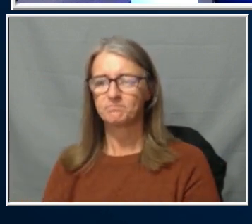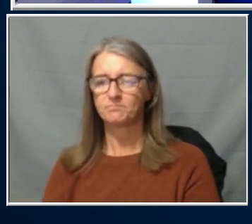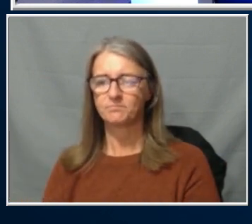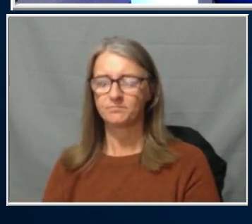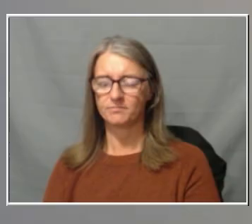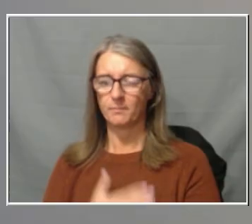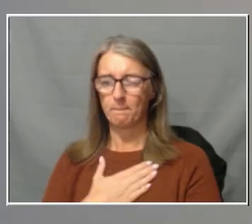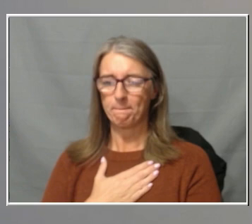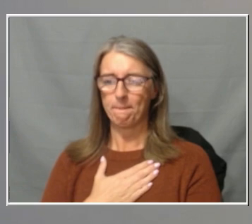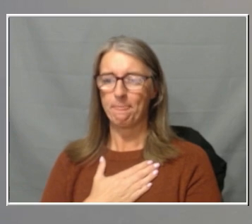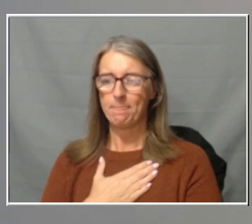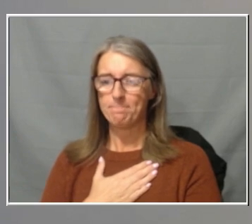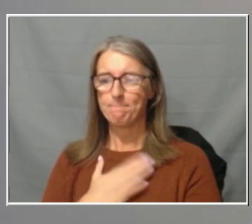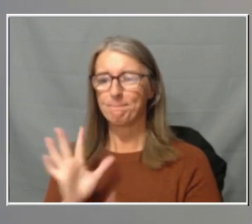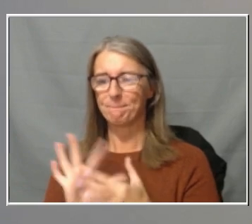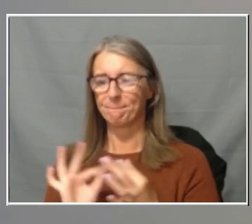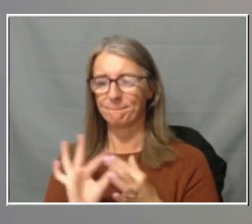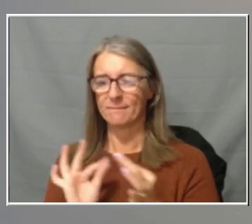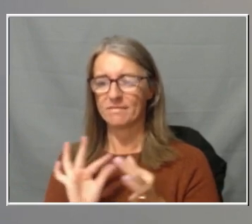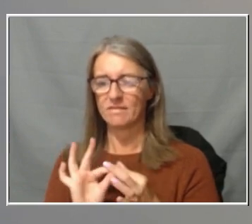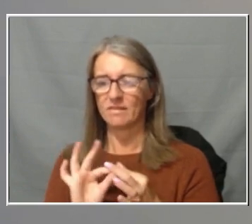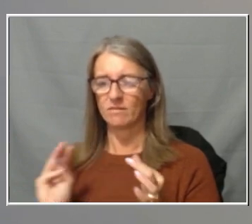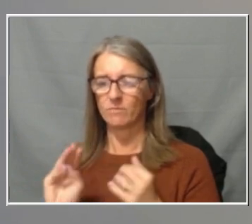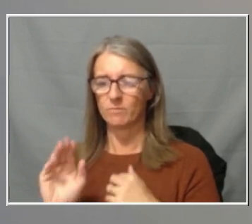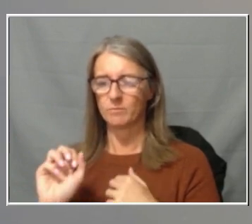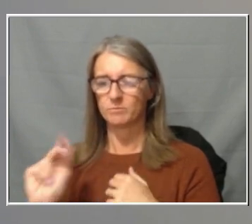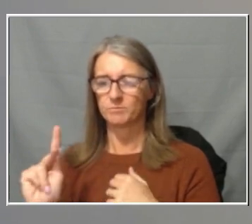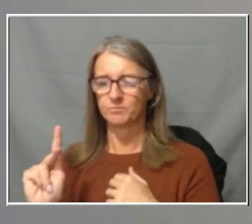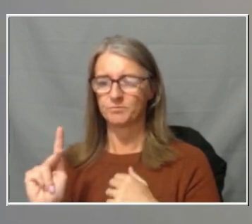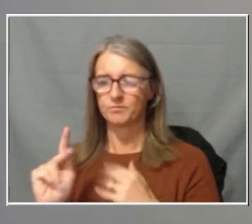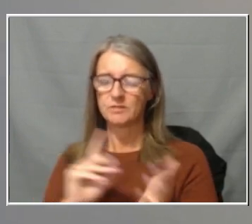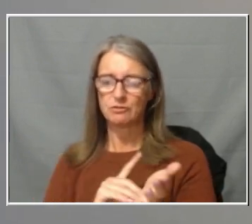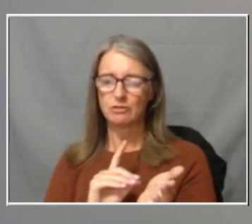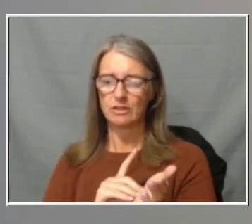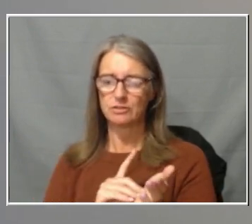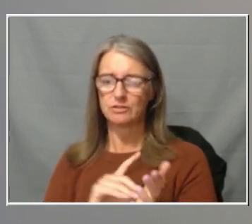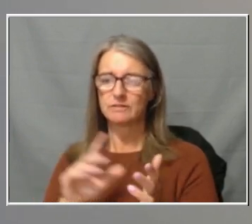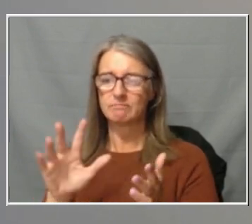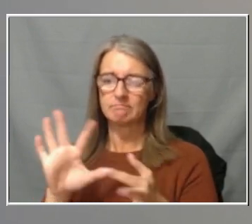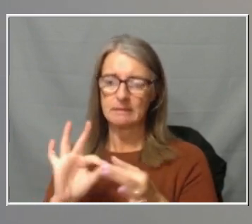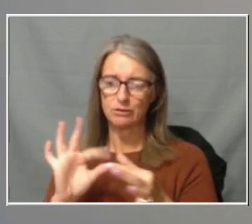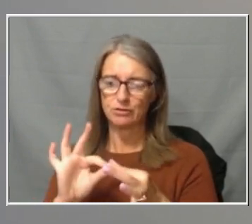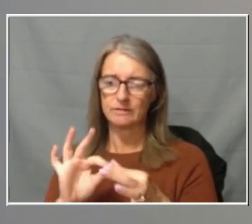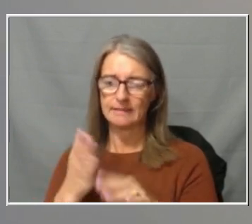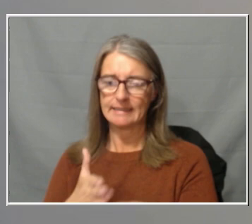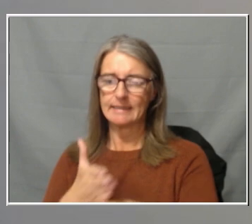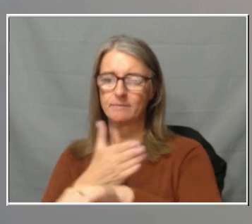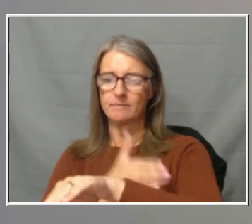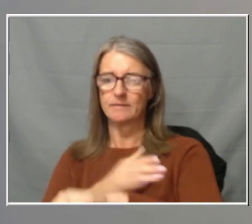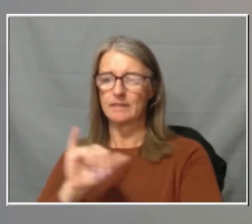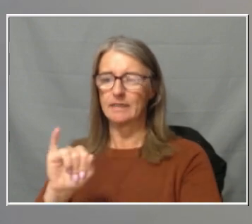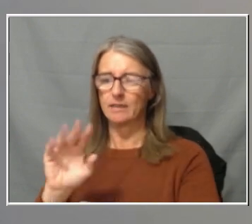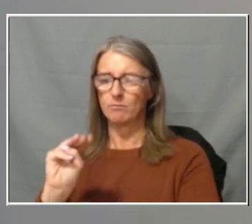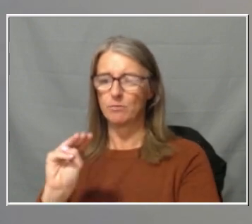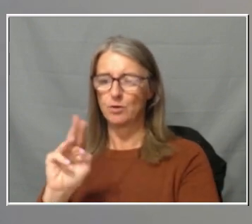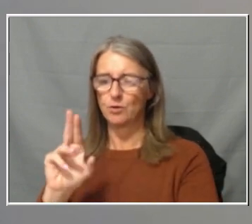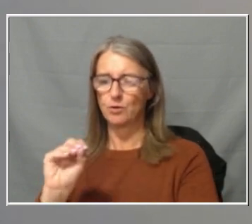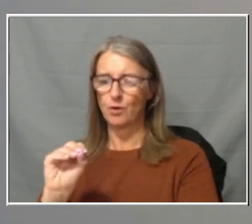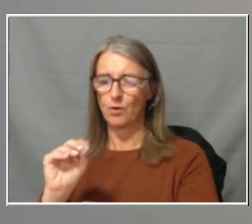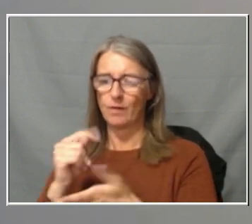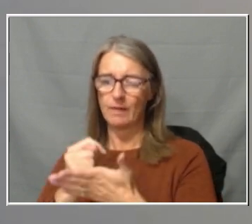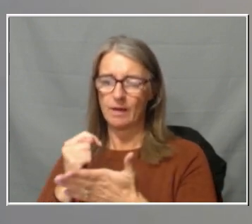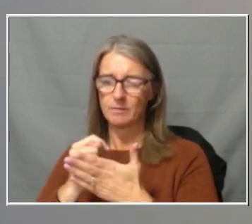For my part, I think, like Dr. Doolittle mentioned, the advancements in the immunotherapy are